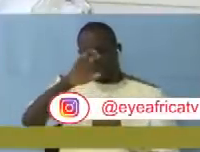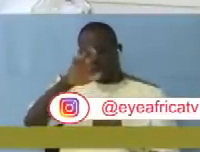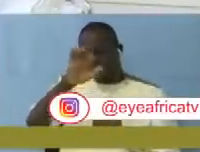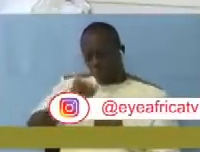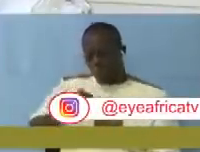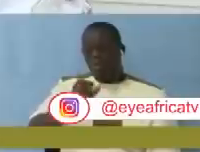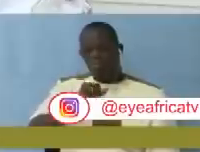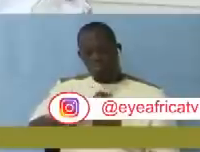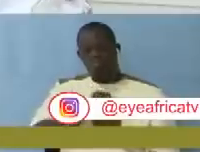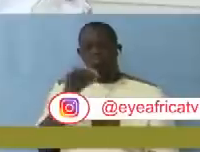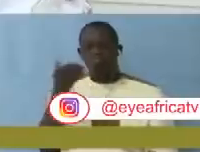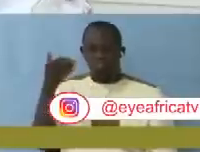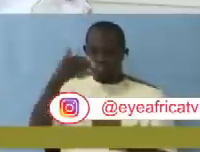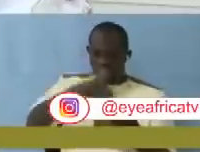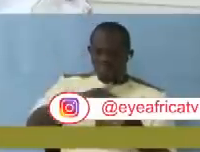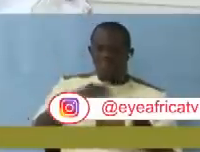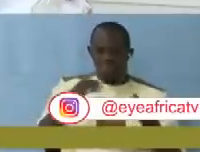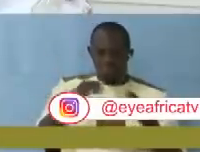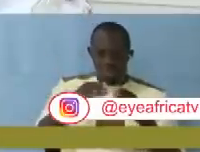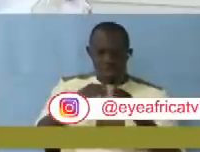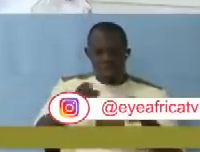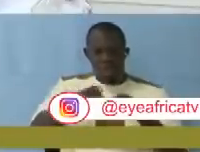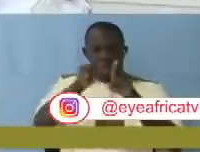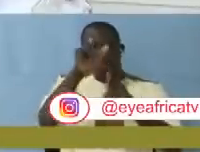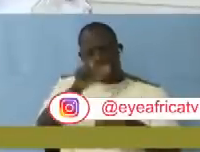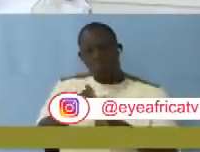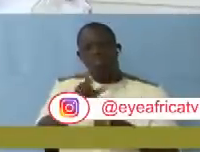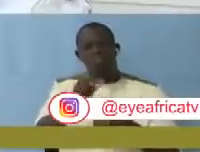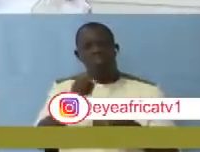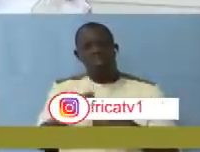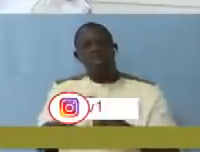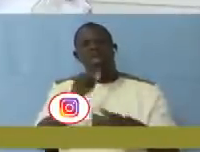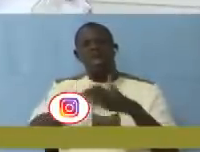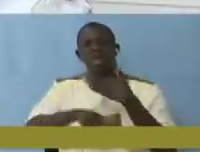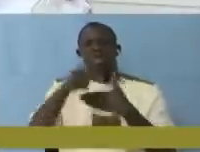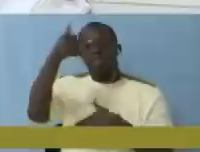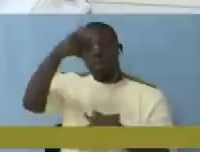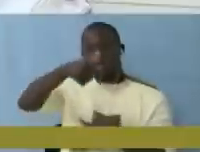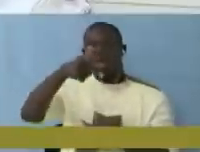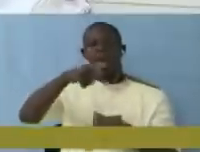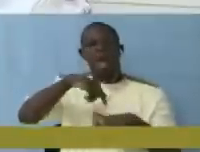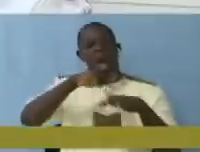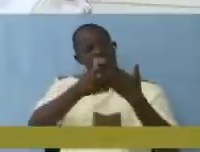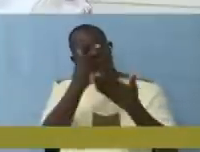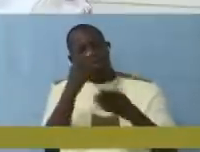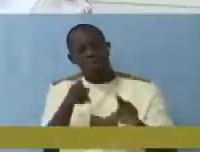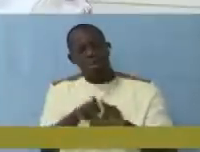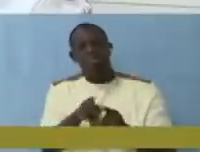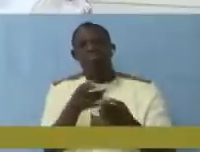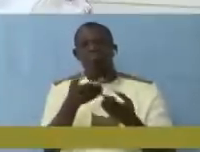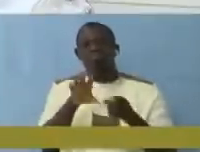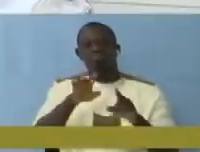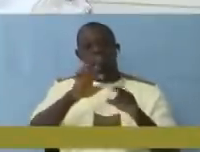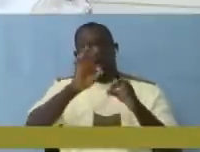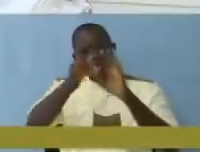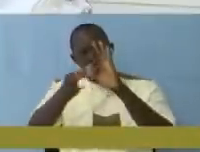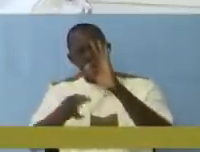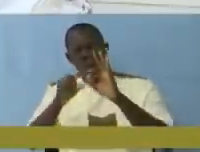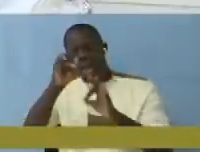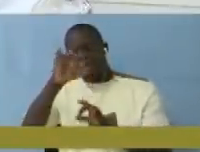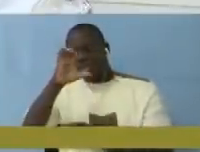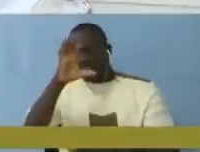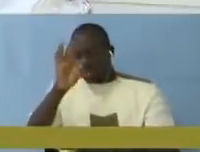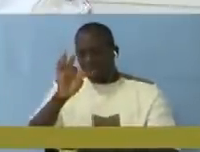with him to Nigeria to study on electronics and bomb making, bomb destruction, something. Data Nigeria,